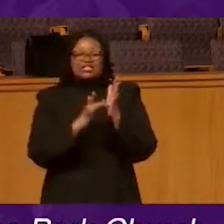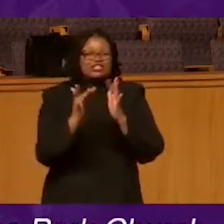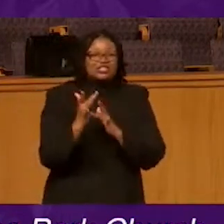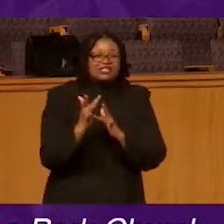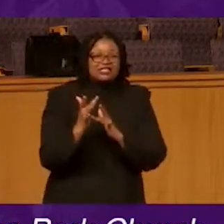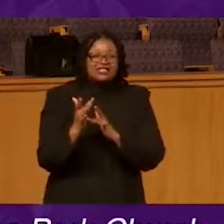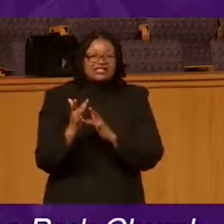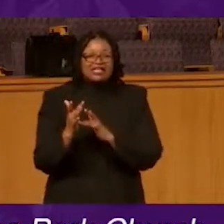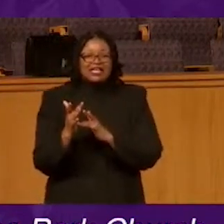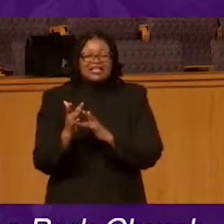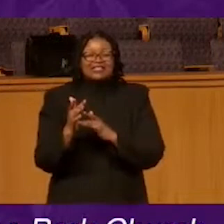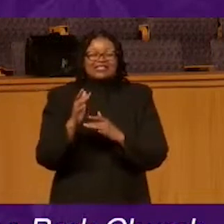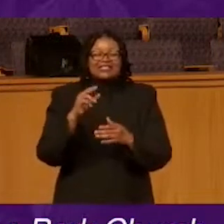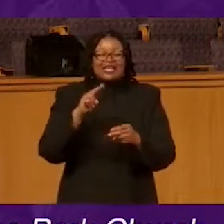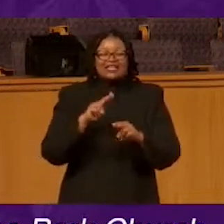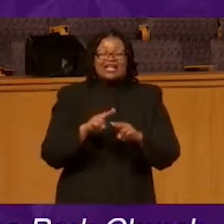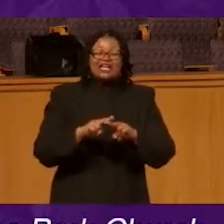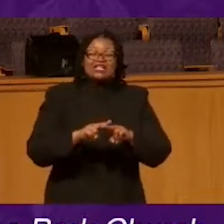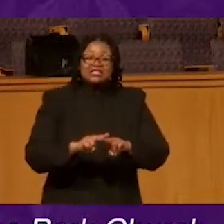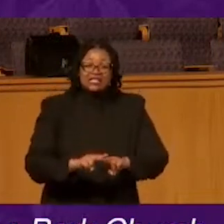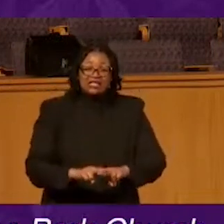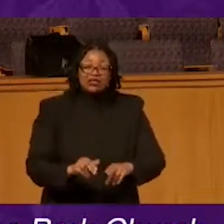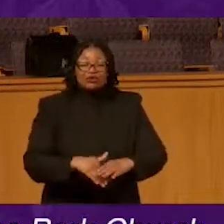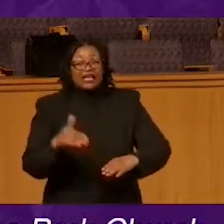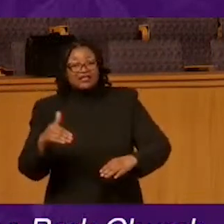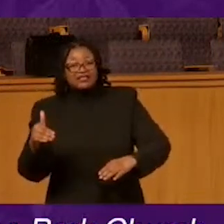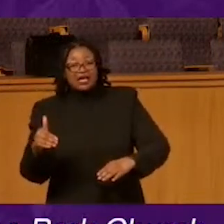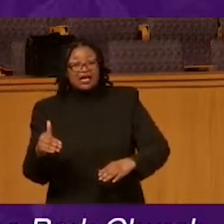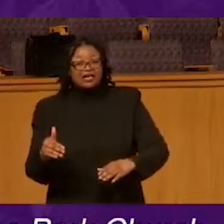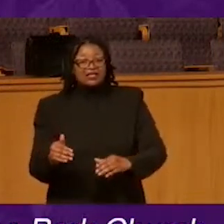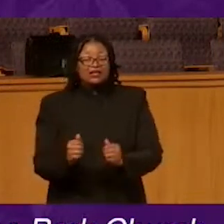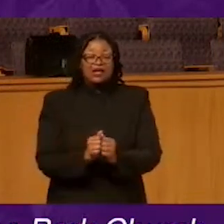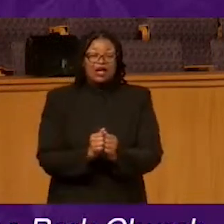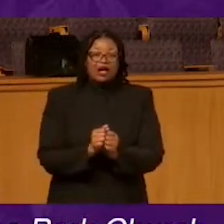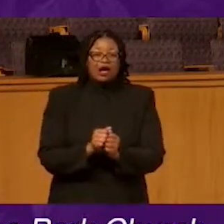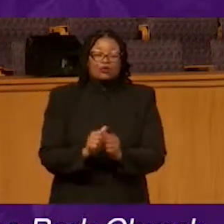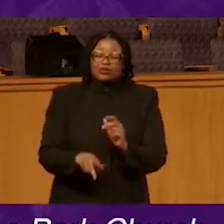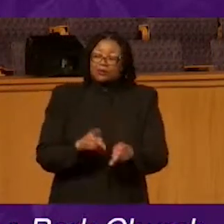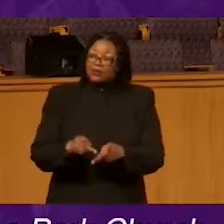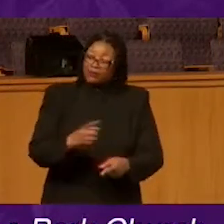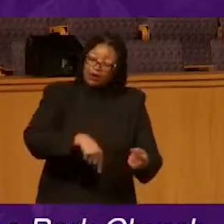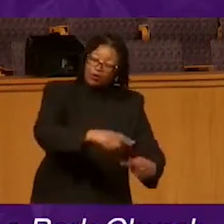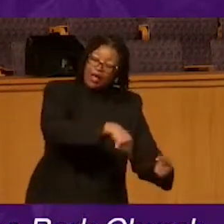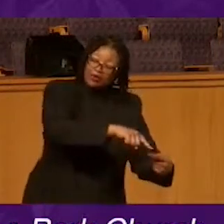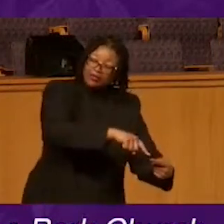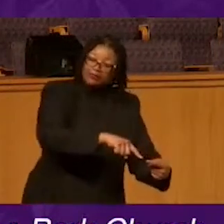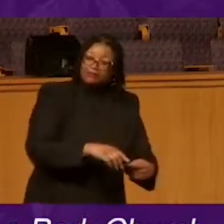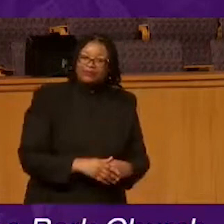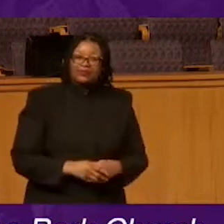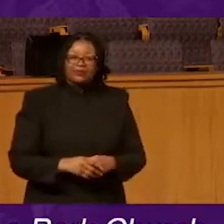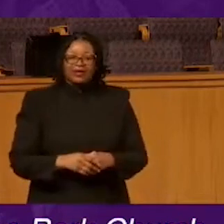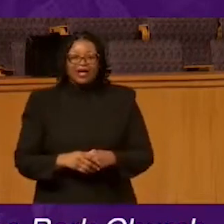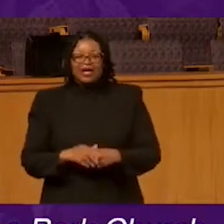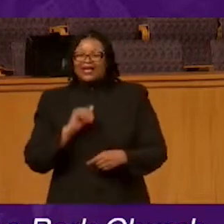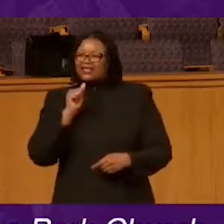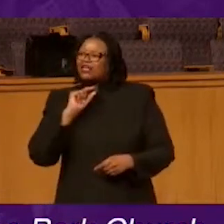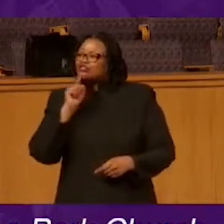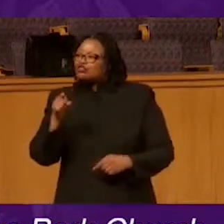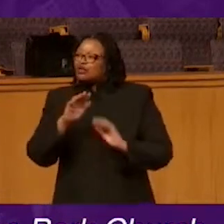on the inside with those around him. And we aren't told how long they remained